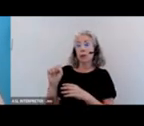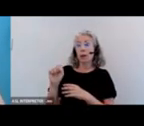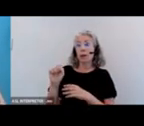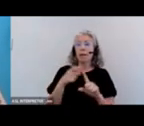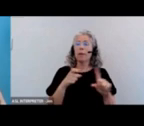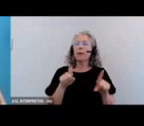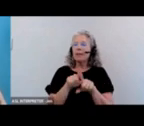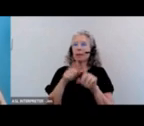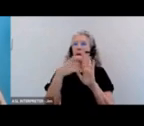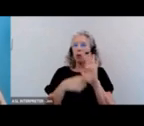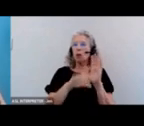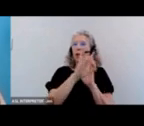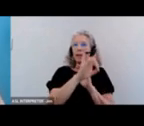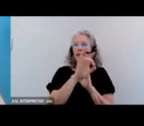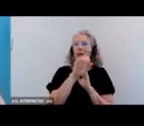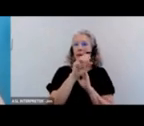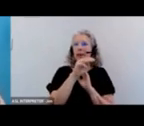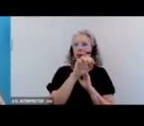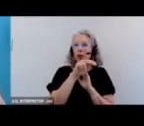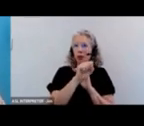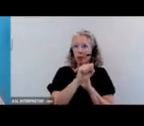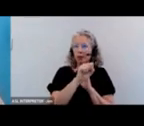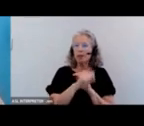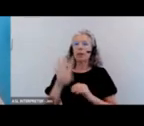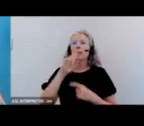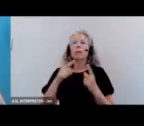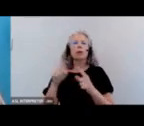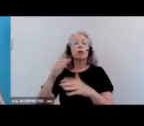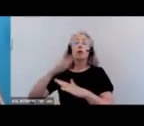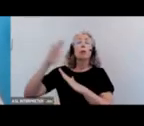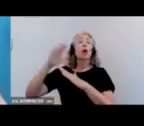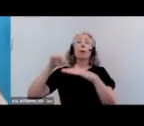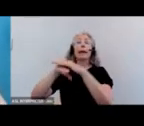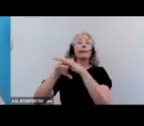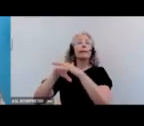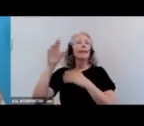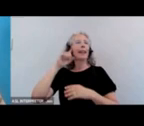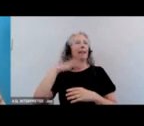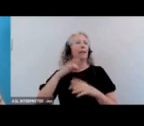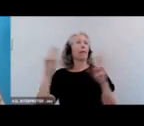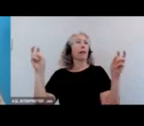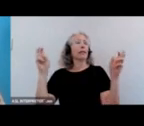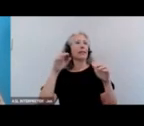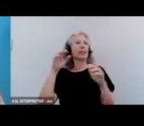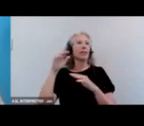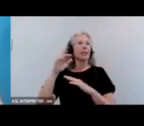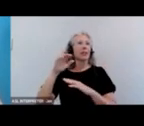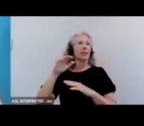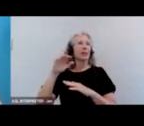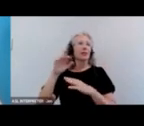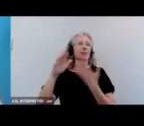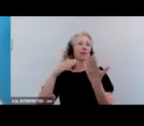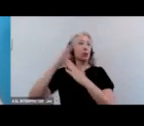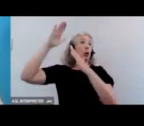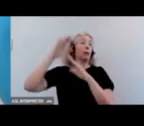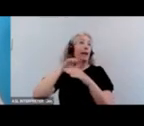dimensions. And it talked about superb access. I think that's a really funny phrase, but the phrase aside, it ultimately was